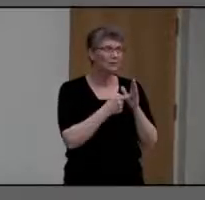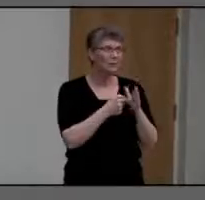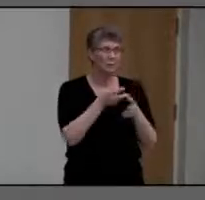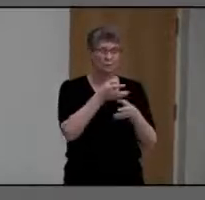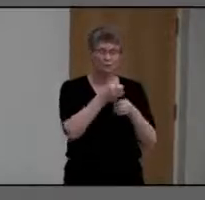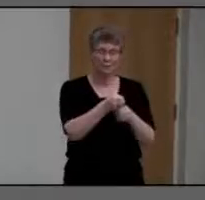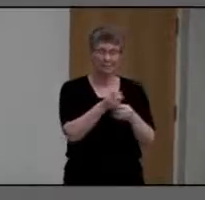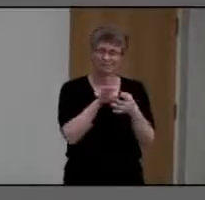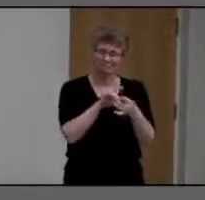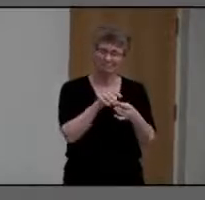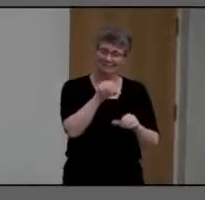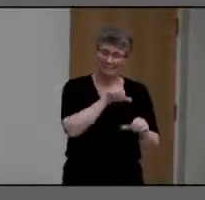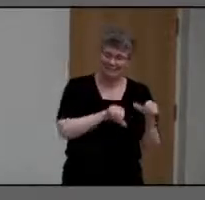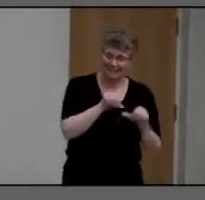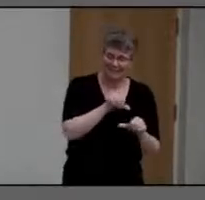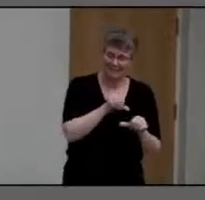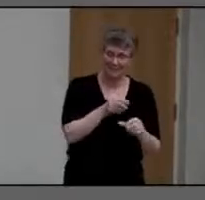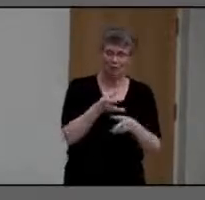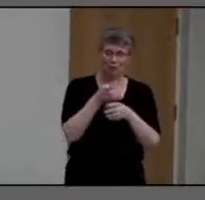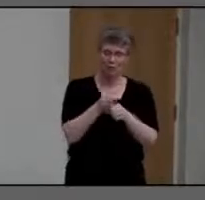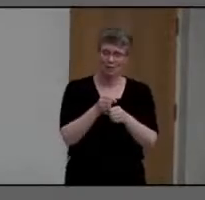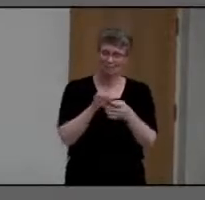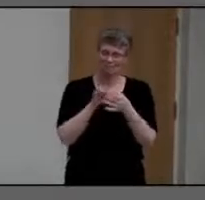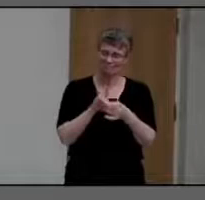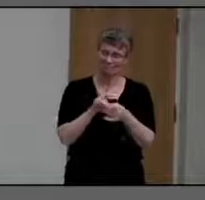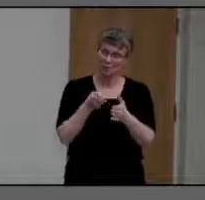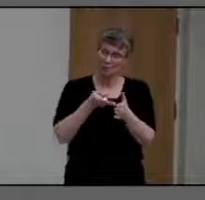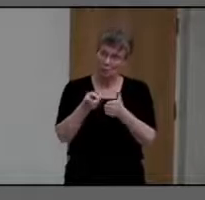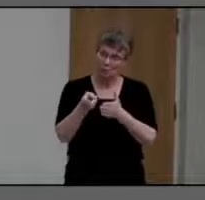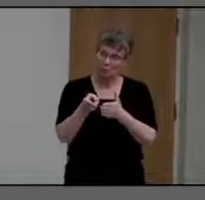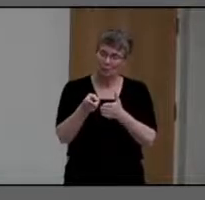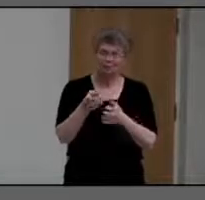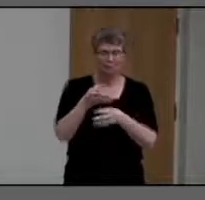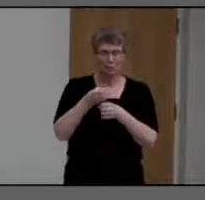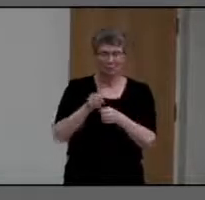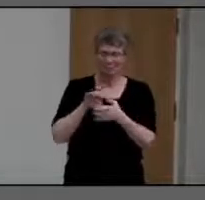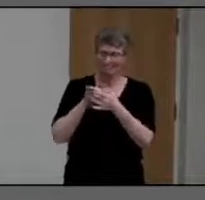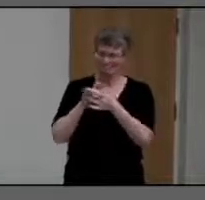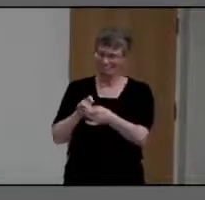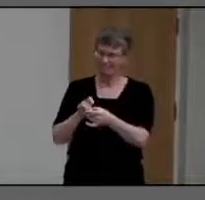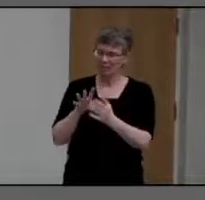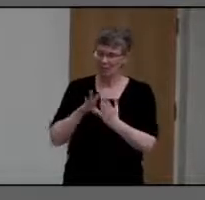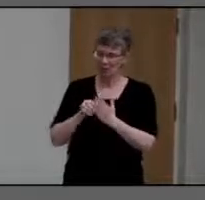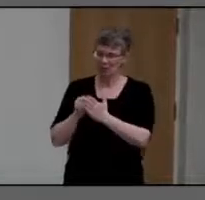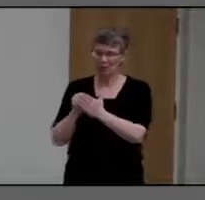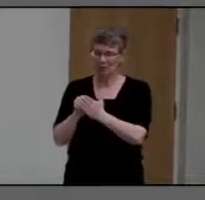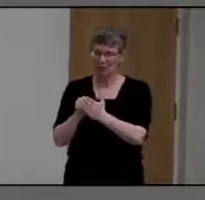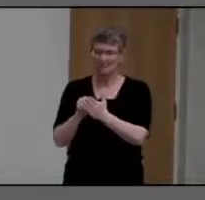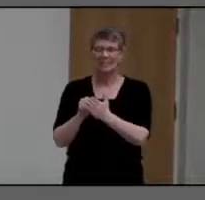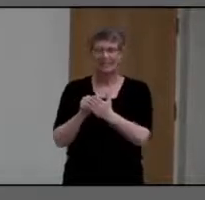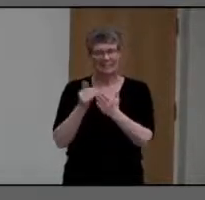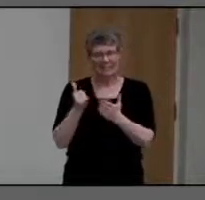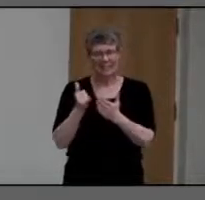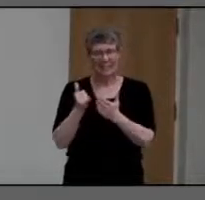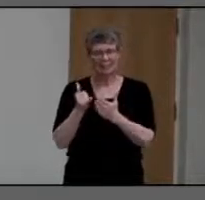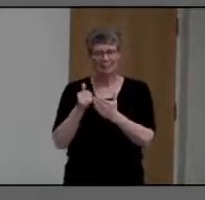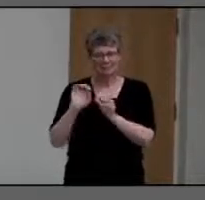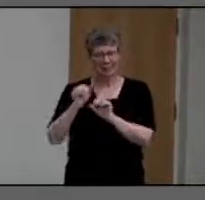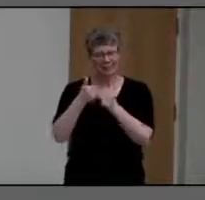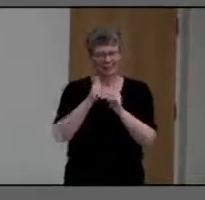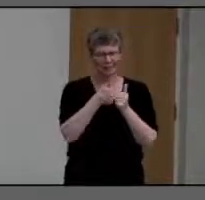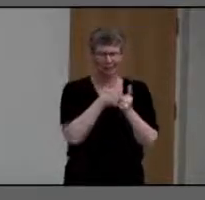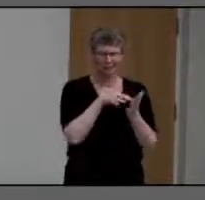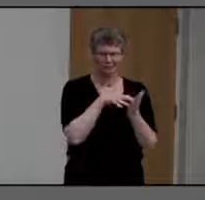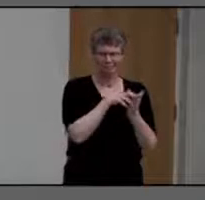learning. And so I think that's something that we all have a role to play in, to be engaged,